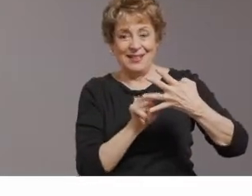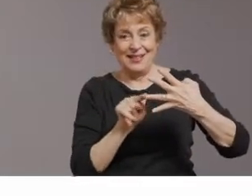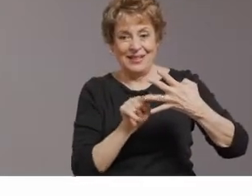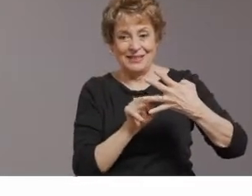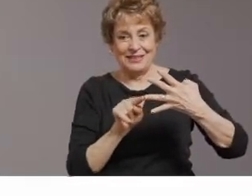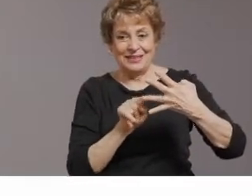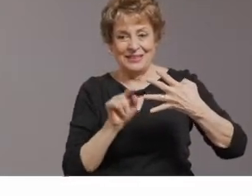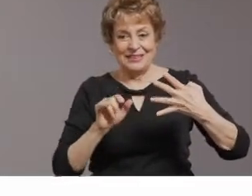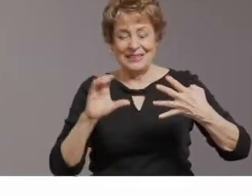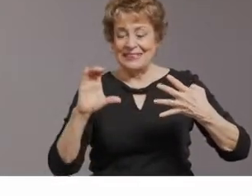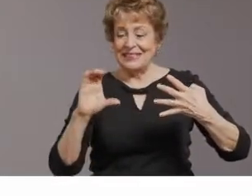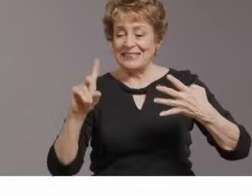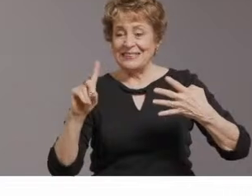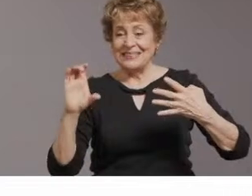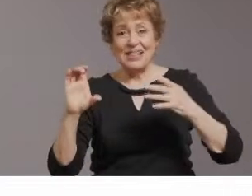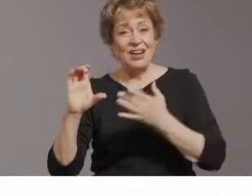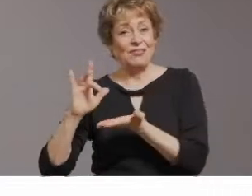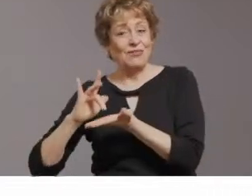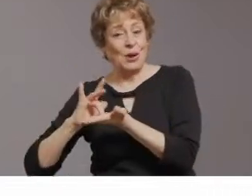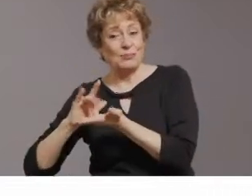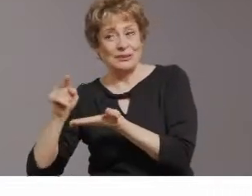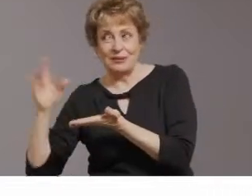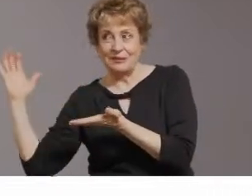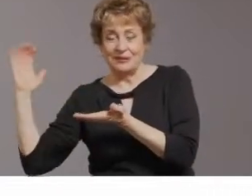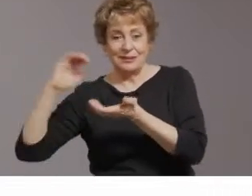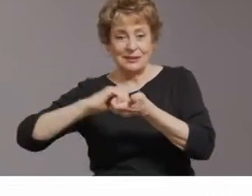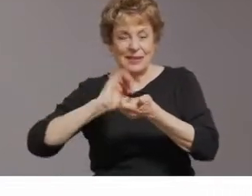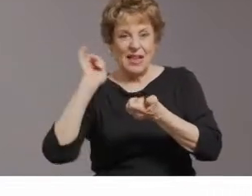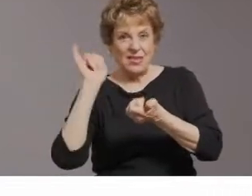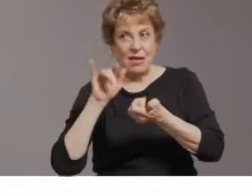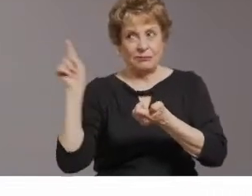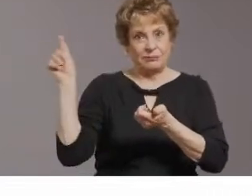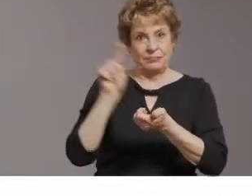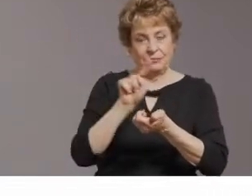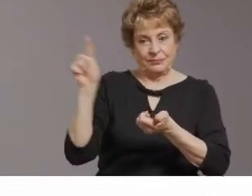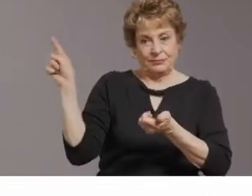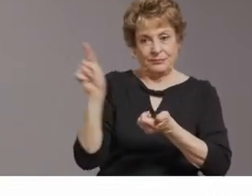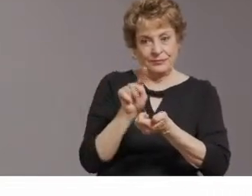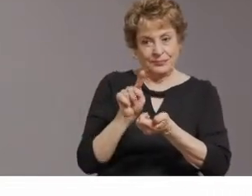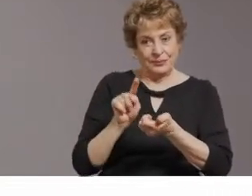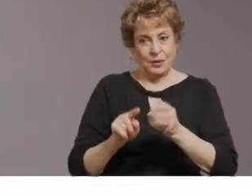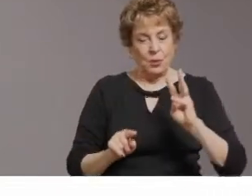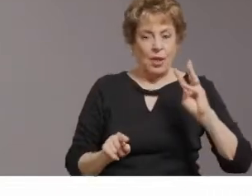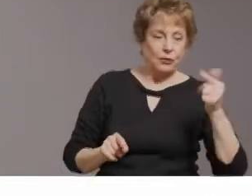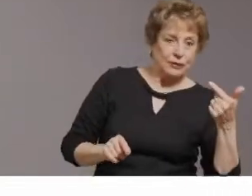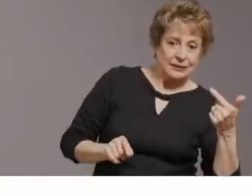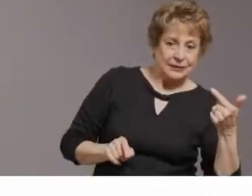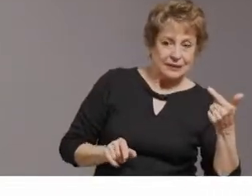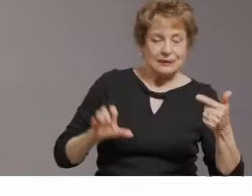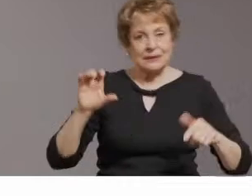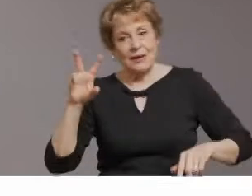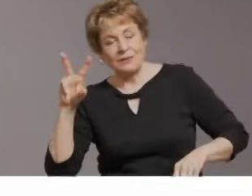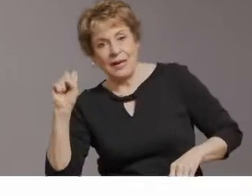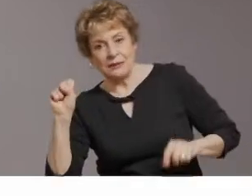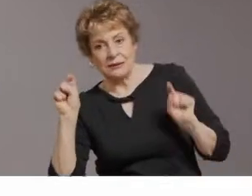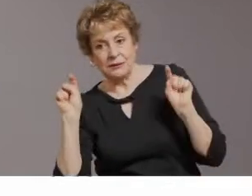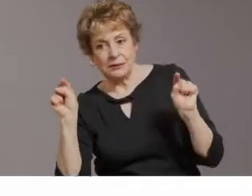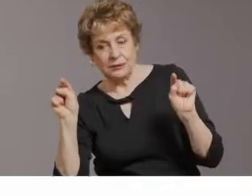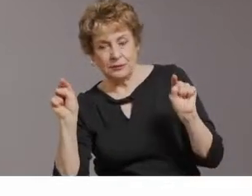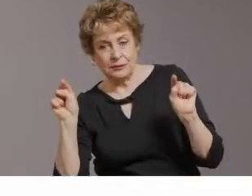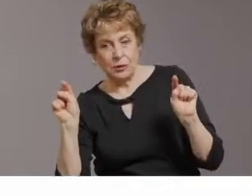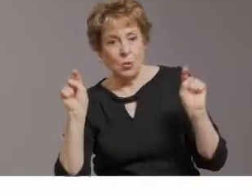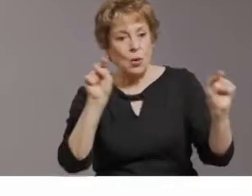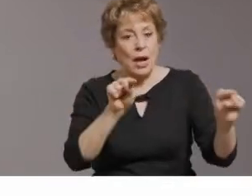CDC Pharmacy Long-term Care Partnership Program, where Walgreens and CVS went on site to prioritize vaccinating the staff